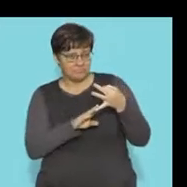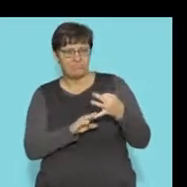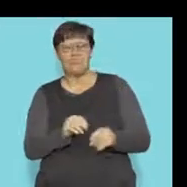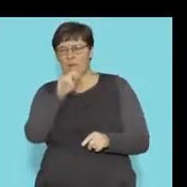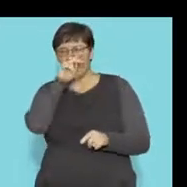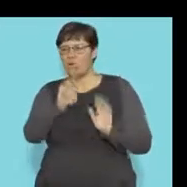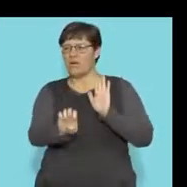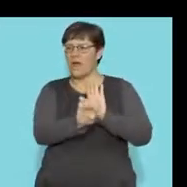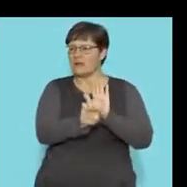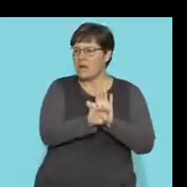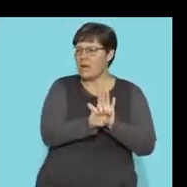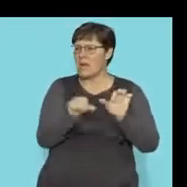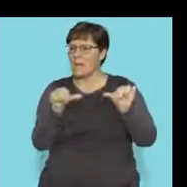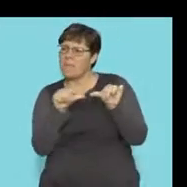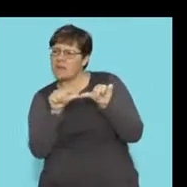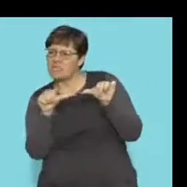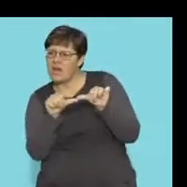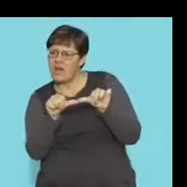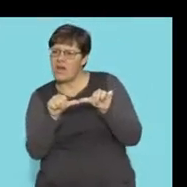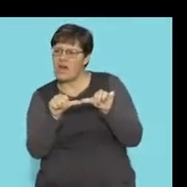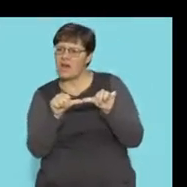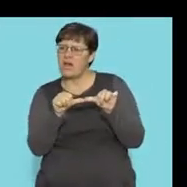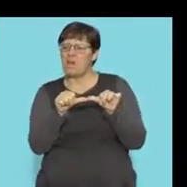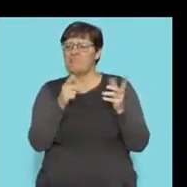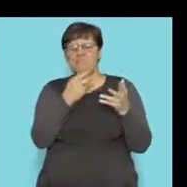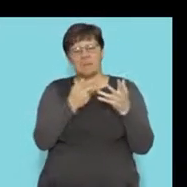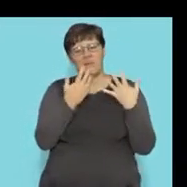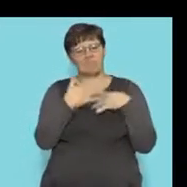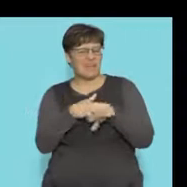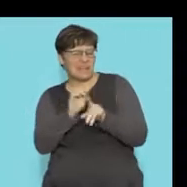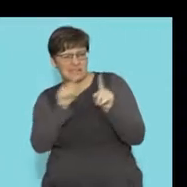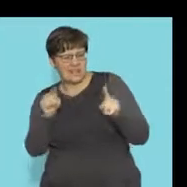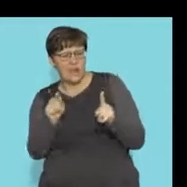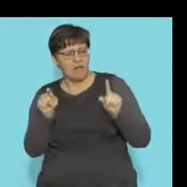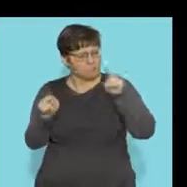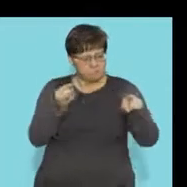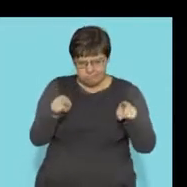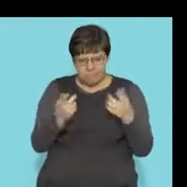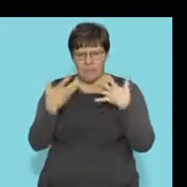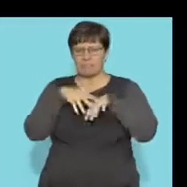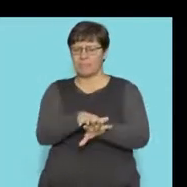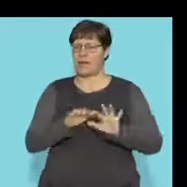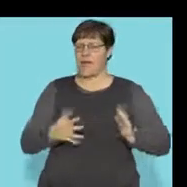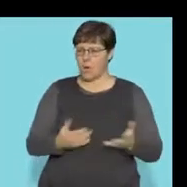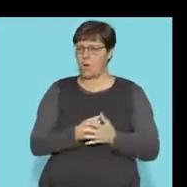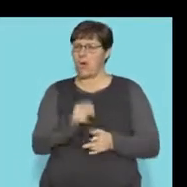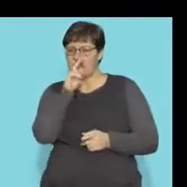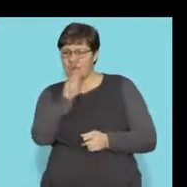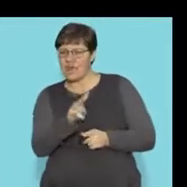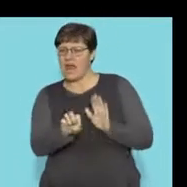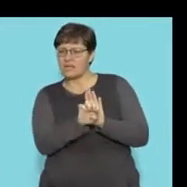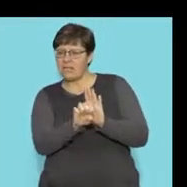combine different shapes. And we're going to see what we do when we have multiple different shapes appearing in a single measurement